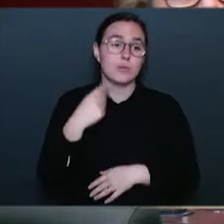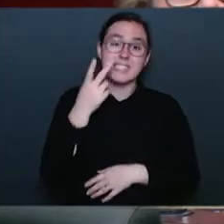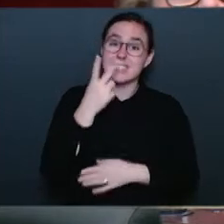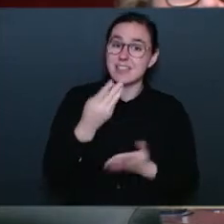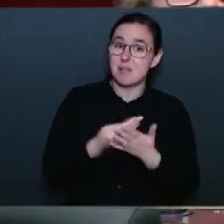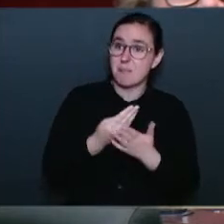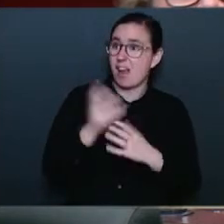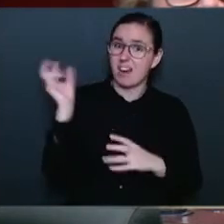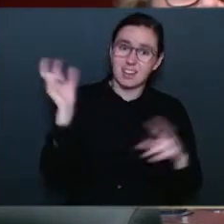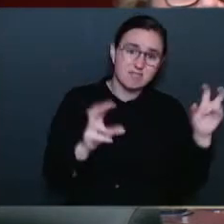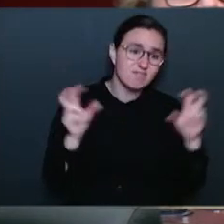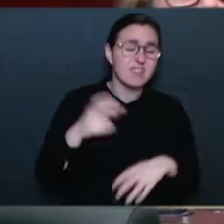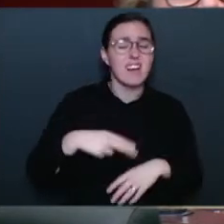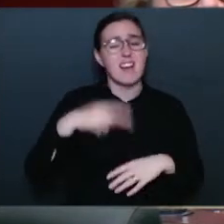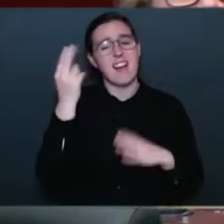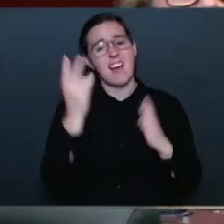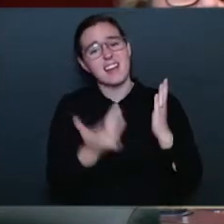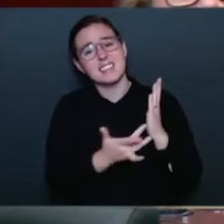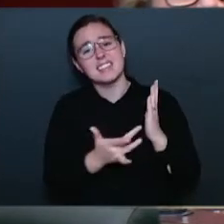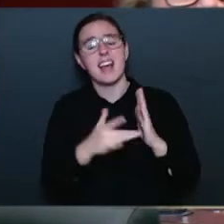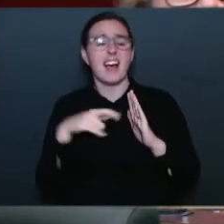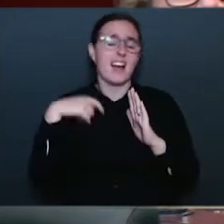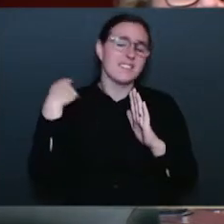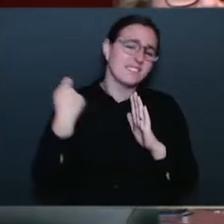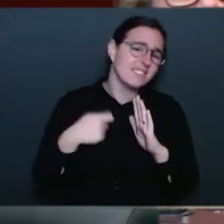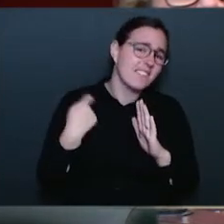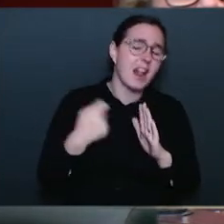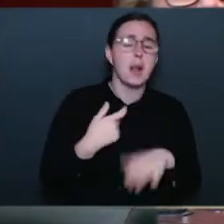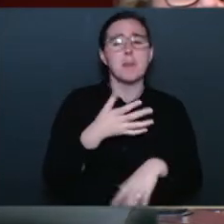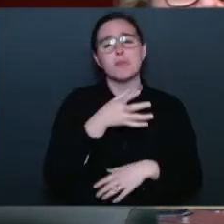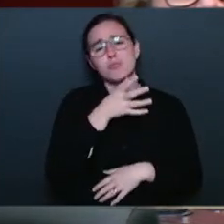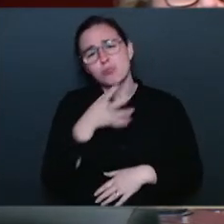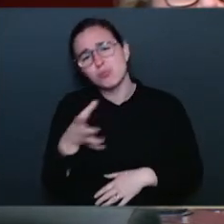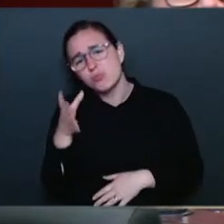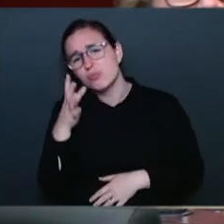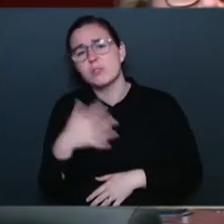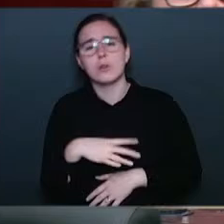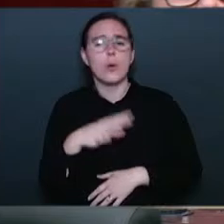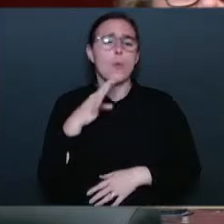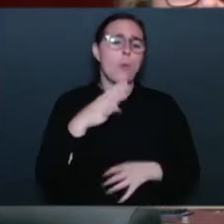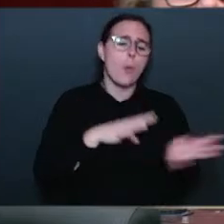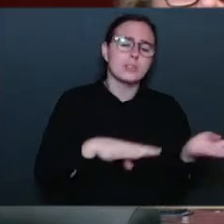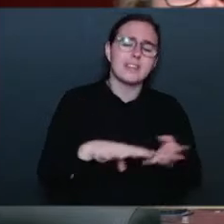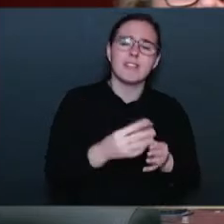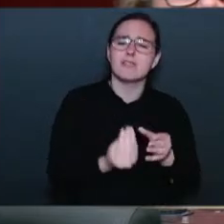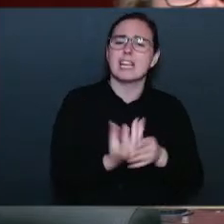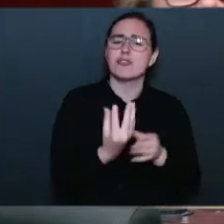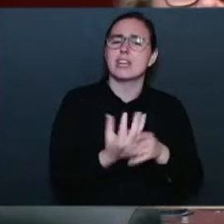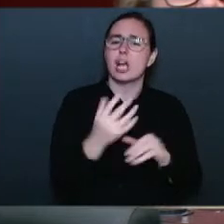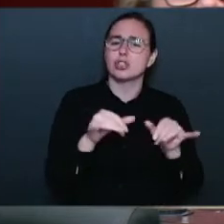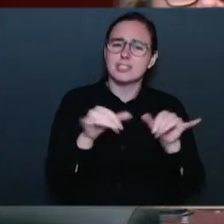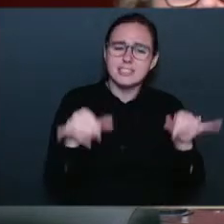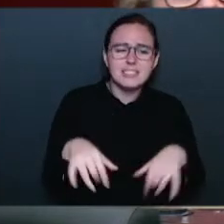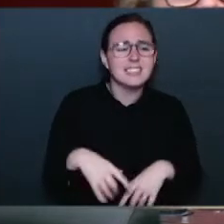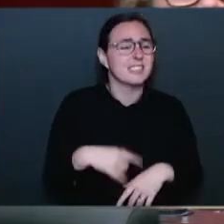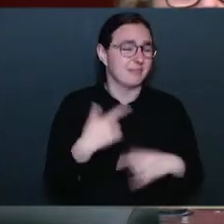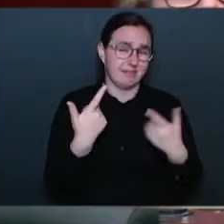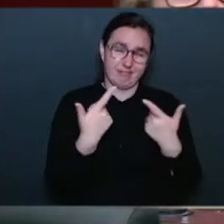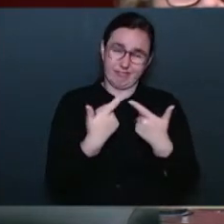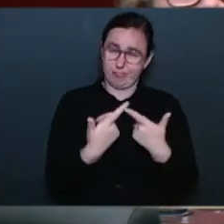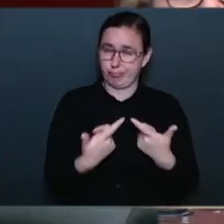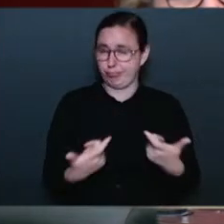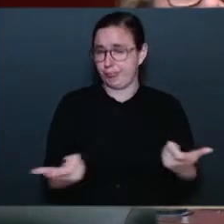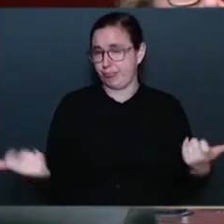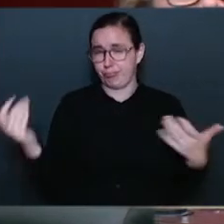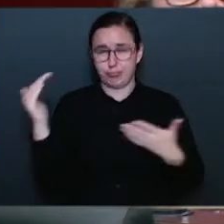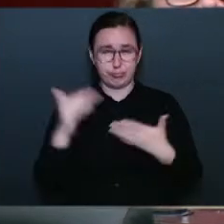irrigation and more the contract is Stark Mr Speaker in May albertans can choose to go back to the dark days of the NDP or choose to